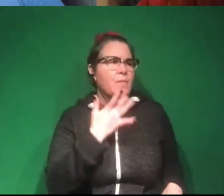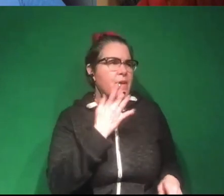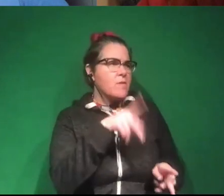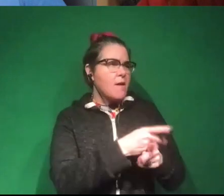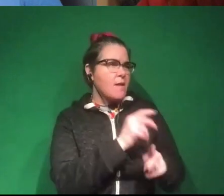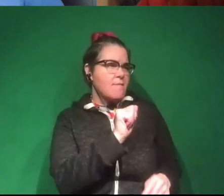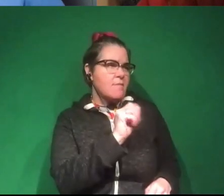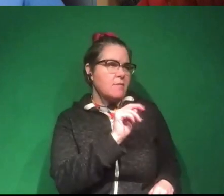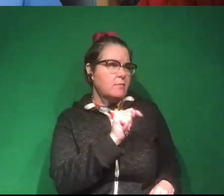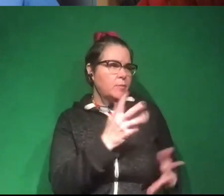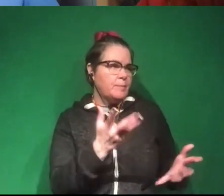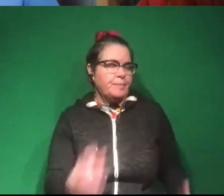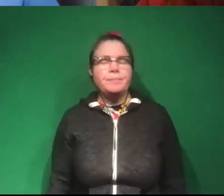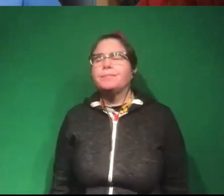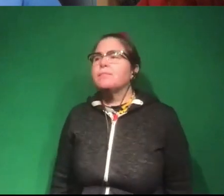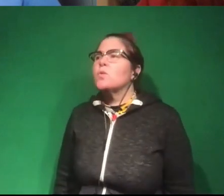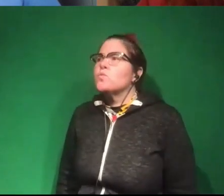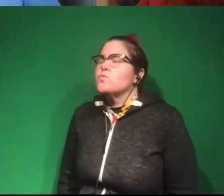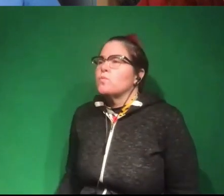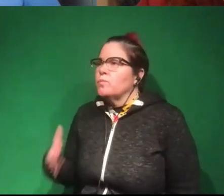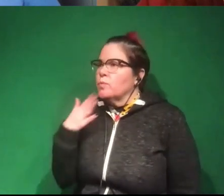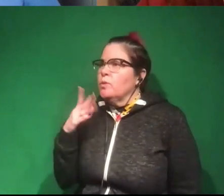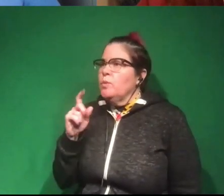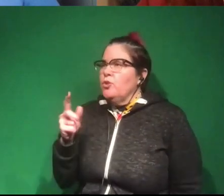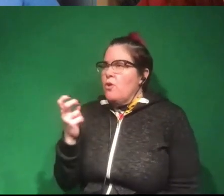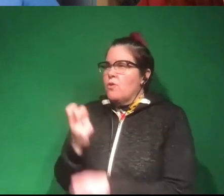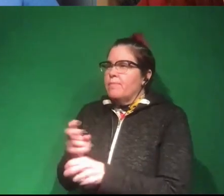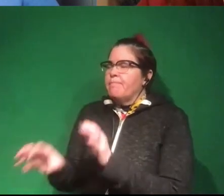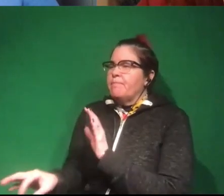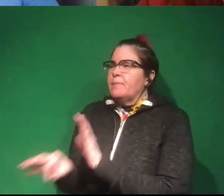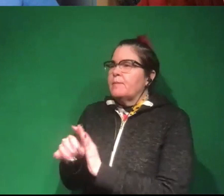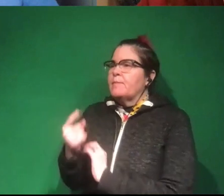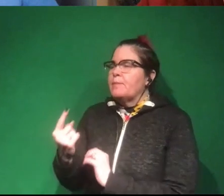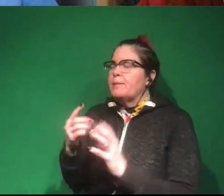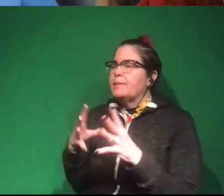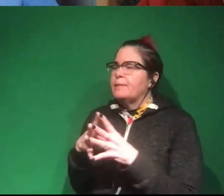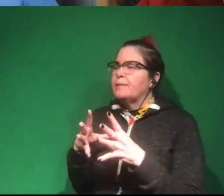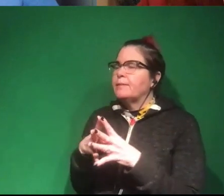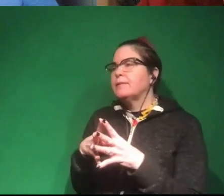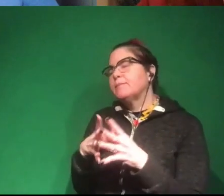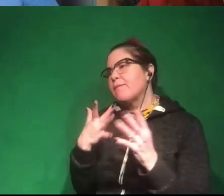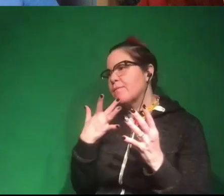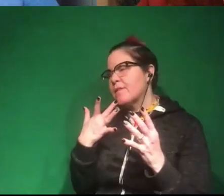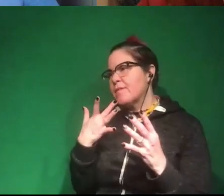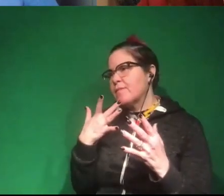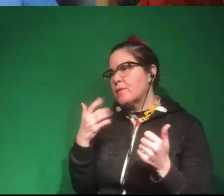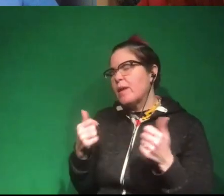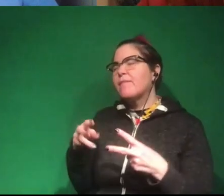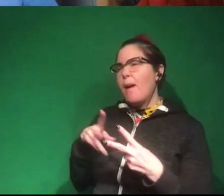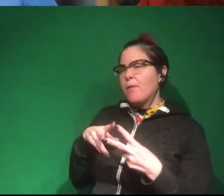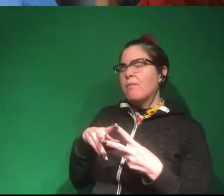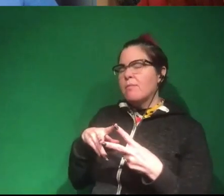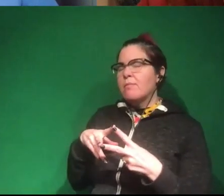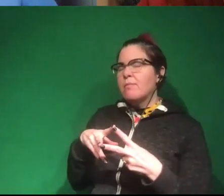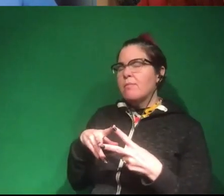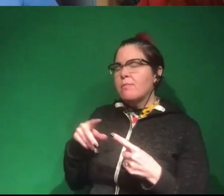ant? Ooh, that's a good question. It's hard to pick. My favorite, I have a couple favorites. One